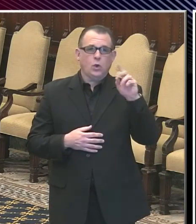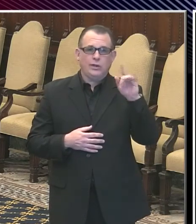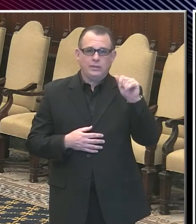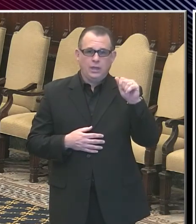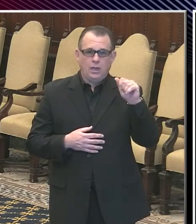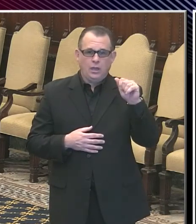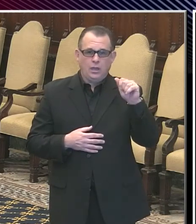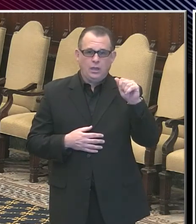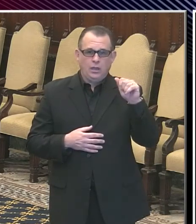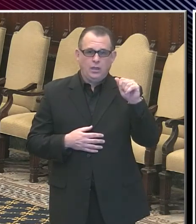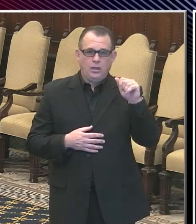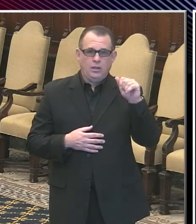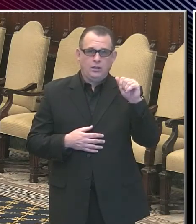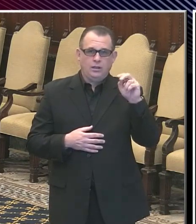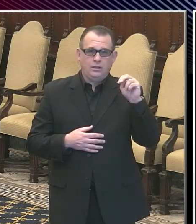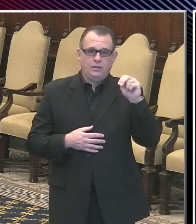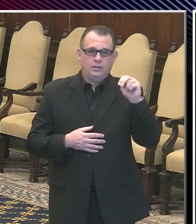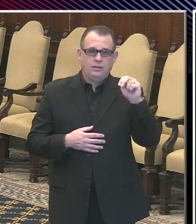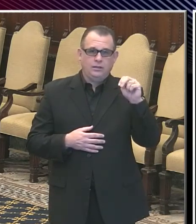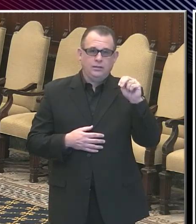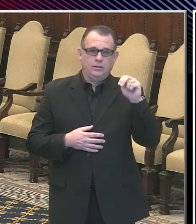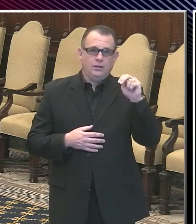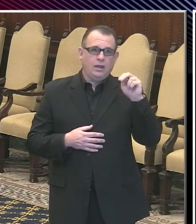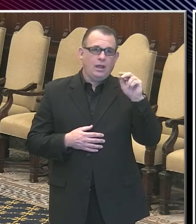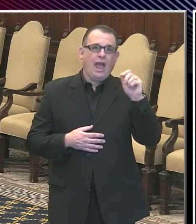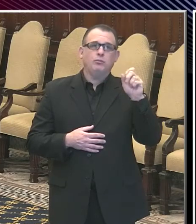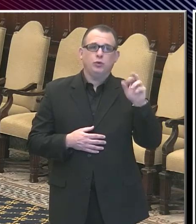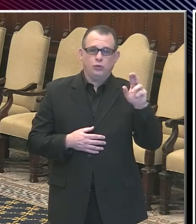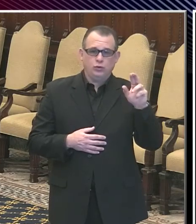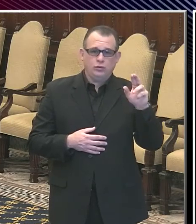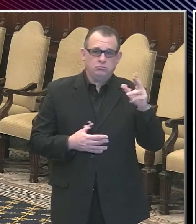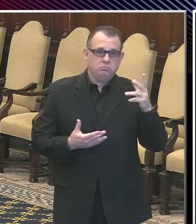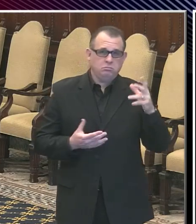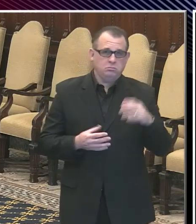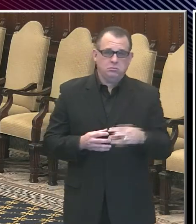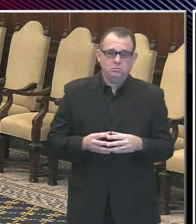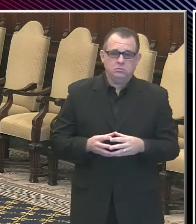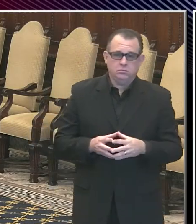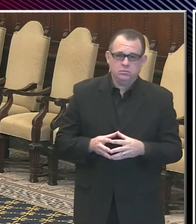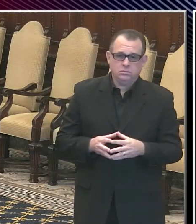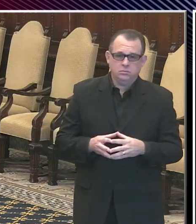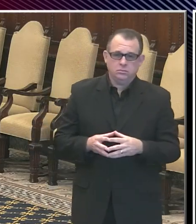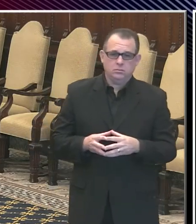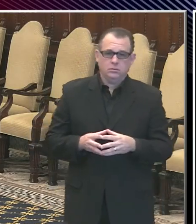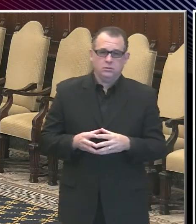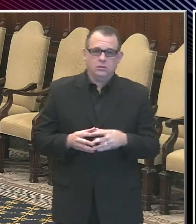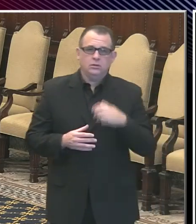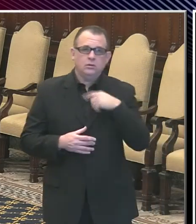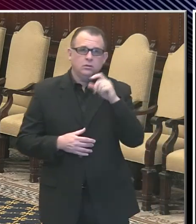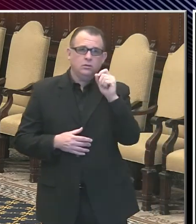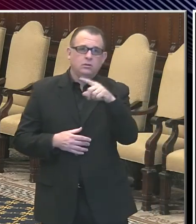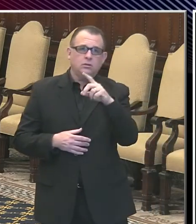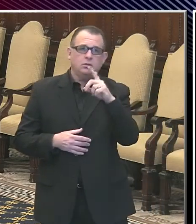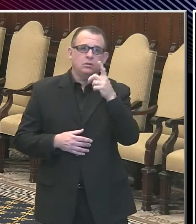Press. Hey, how are you today? This is for Dr. Farley. I just wanted to make sure